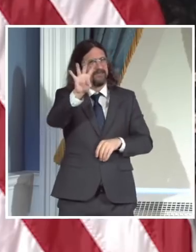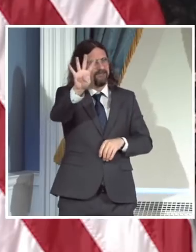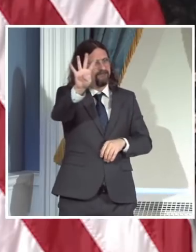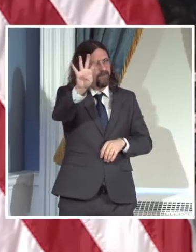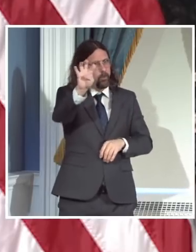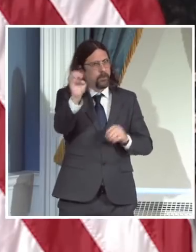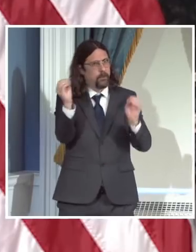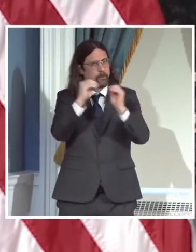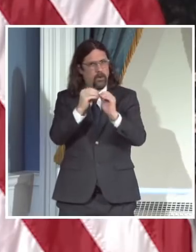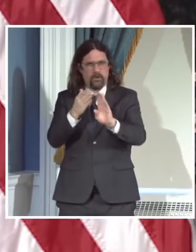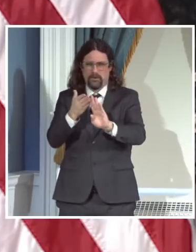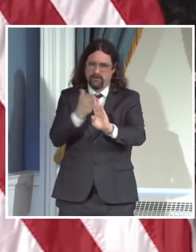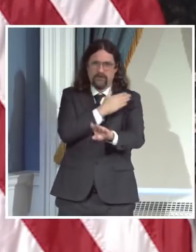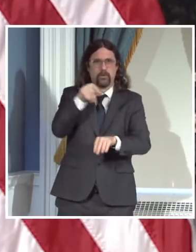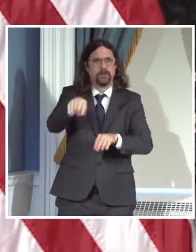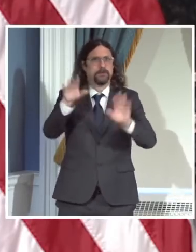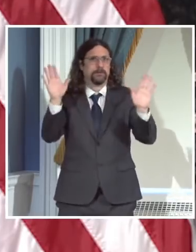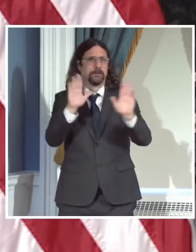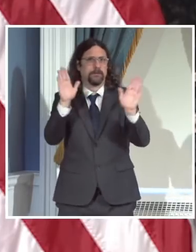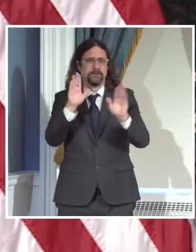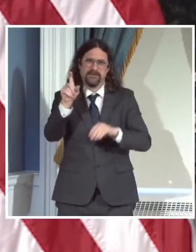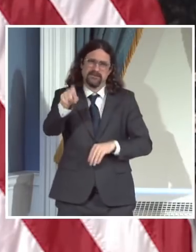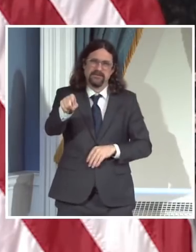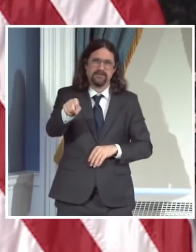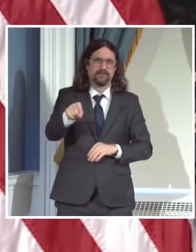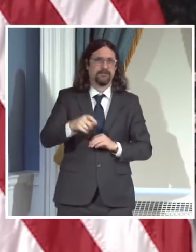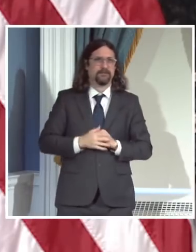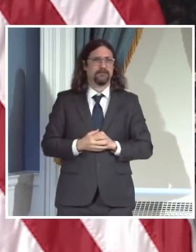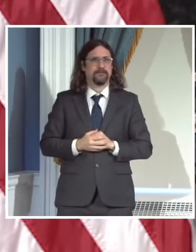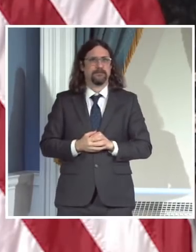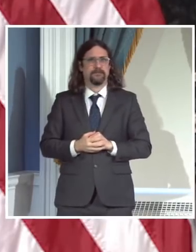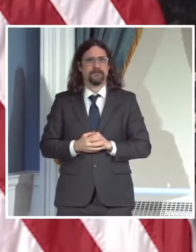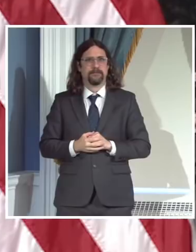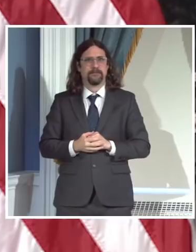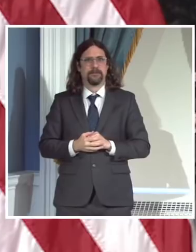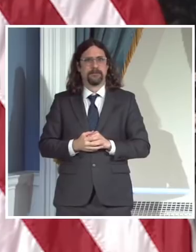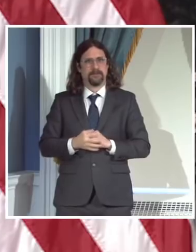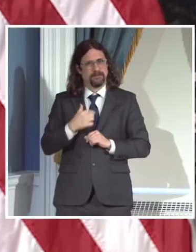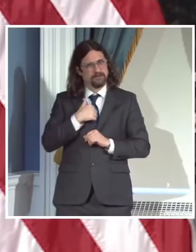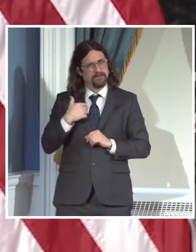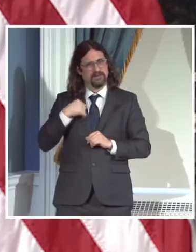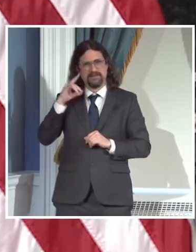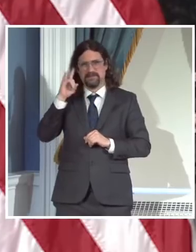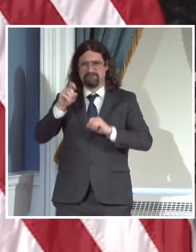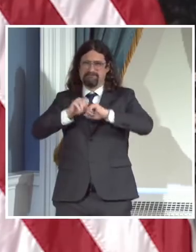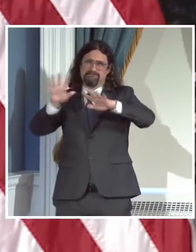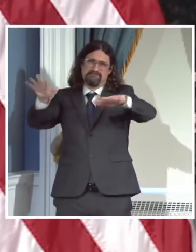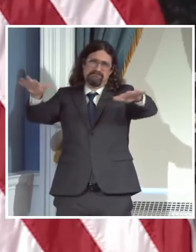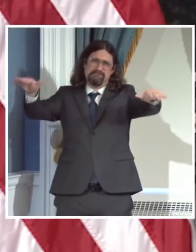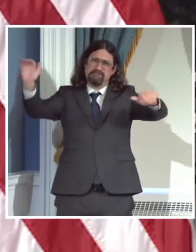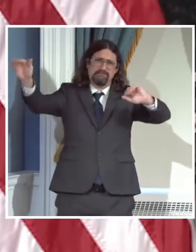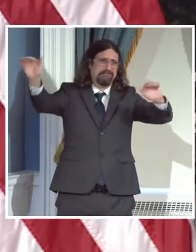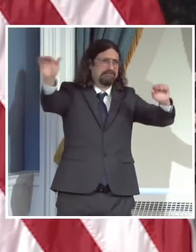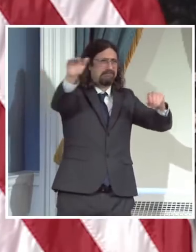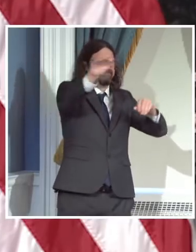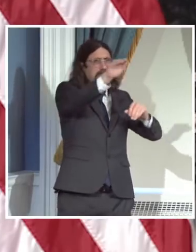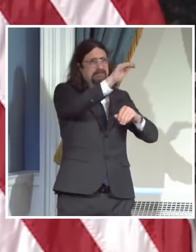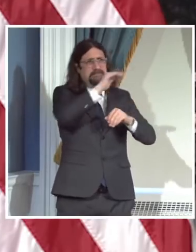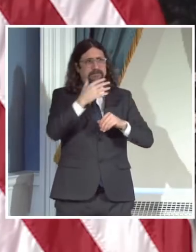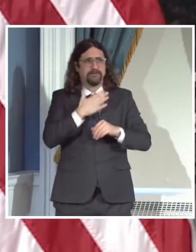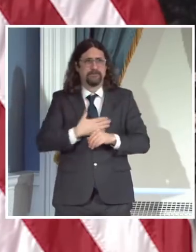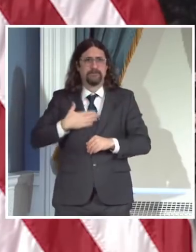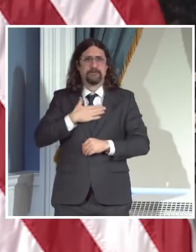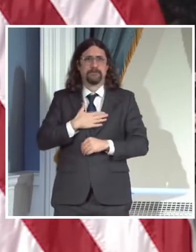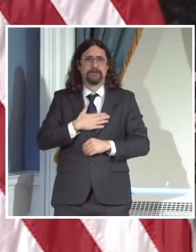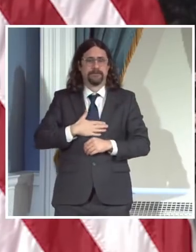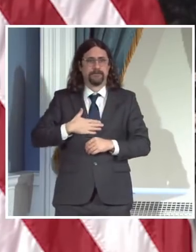we have many, many requests out, many efforts that are underway to get those 400 in place in time. That's to be ready for